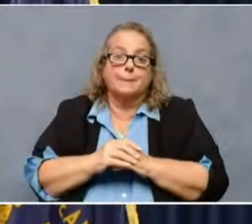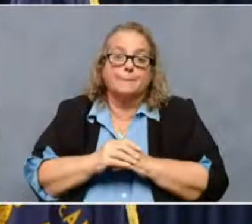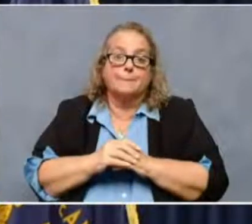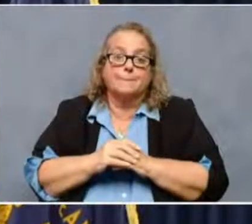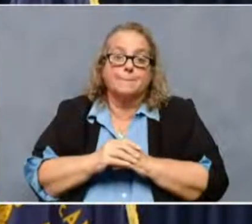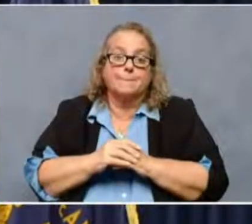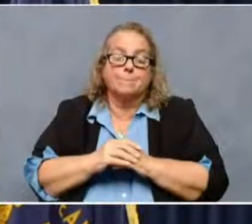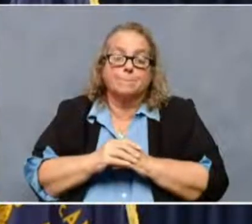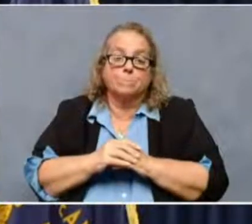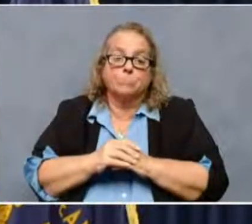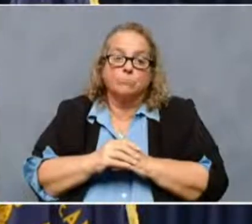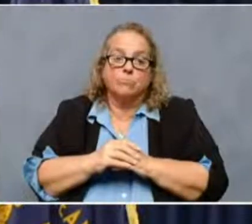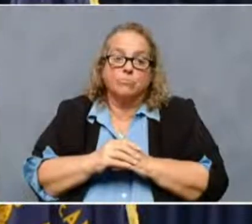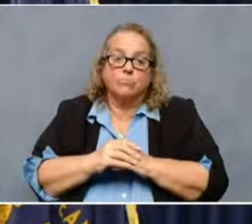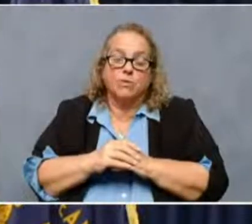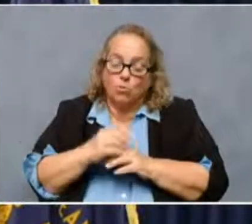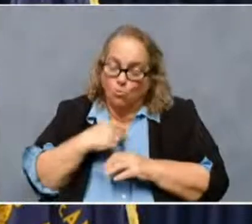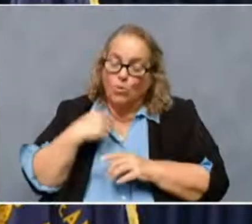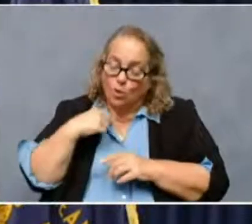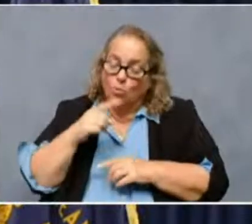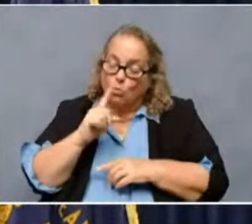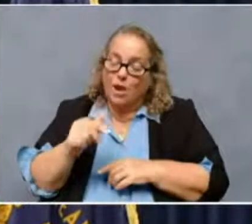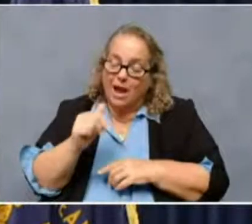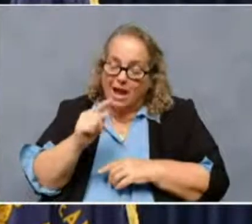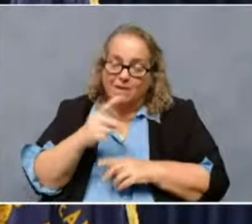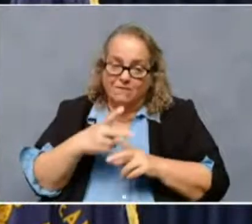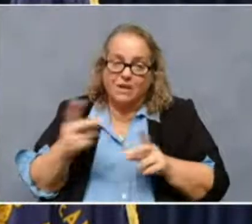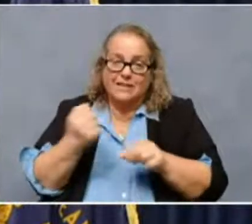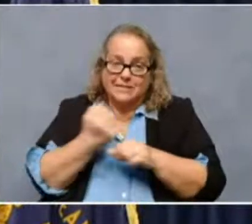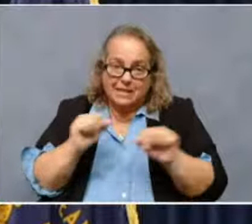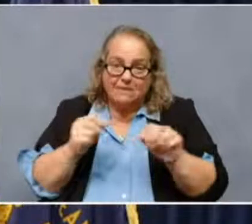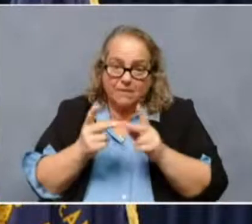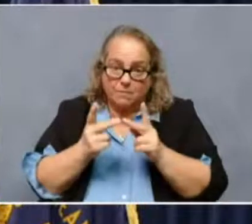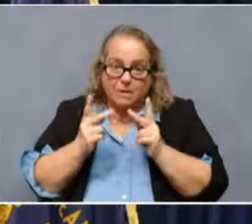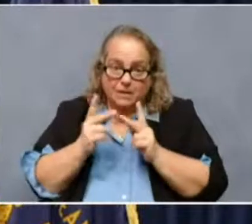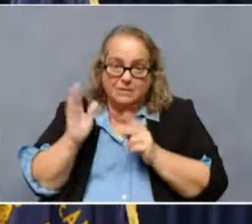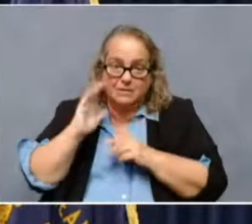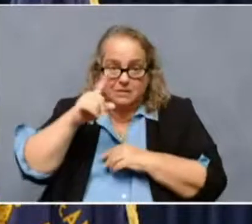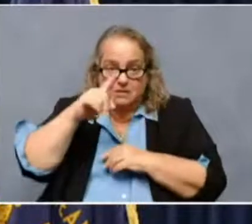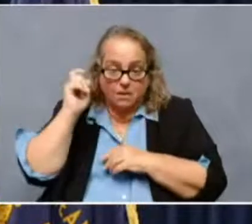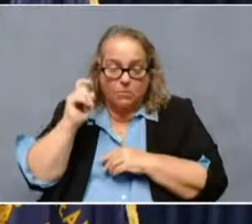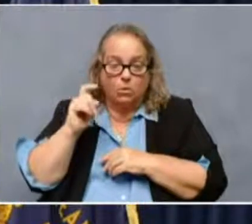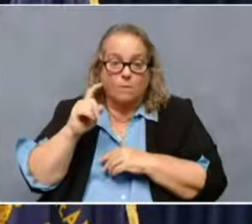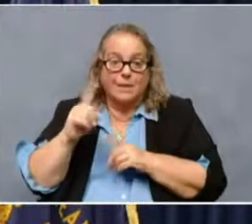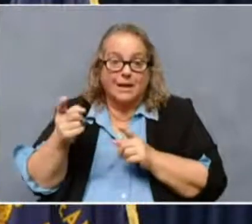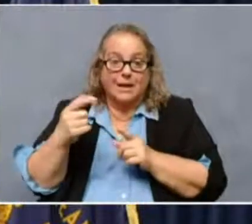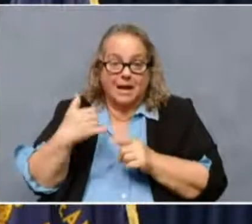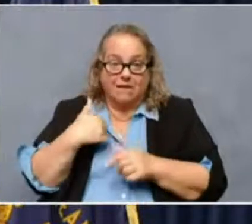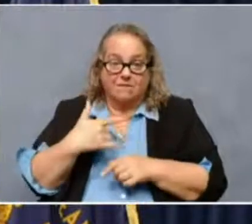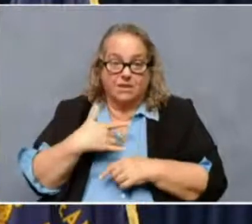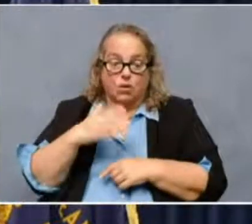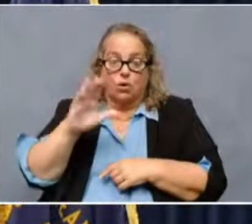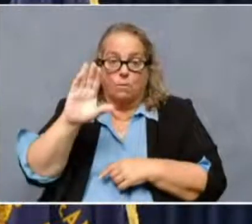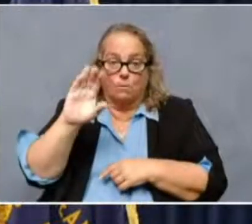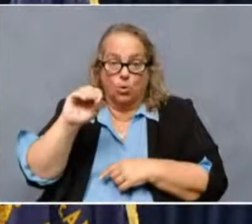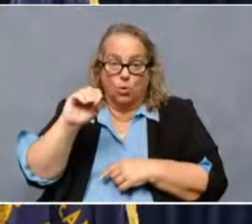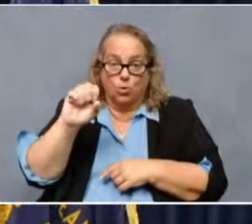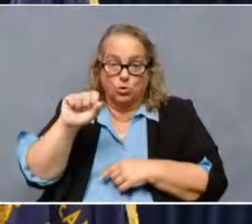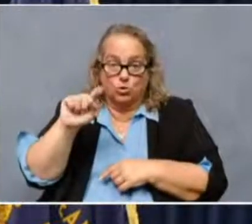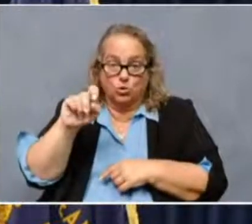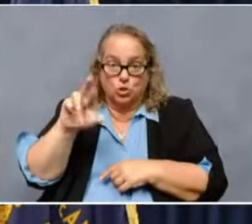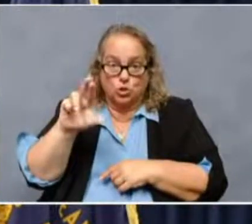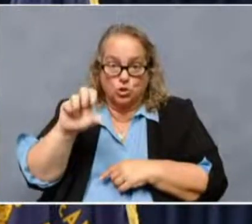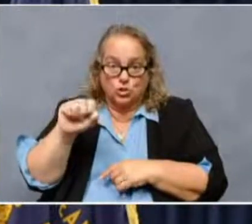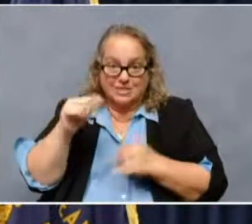where we were at a very safe place. I believe that boosters are now